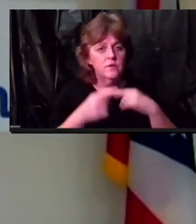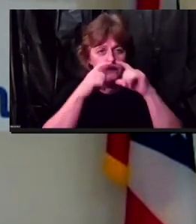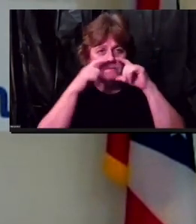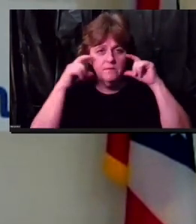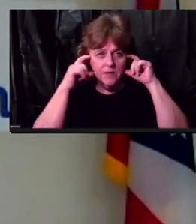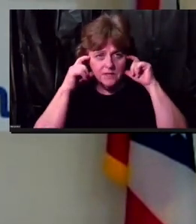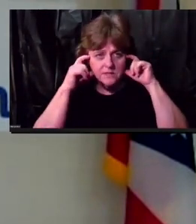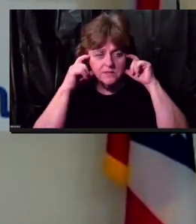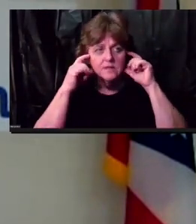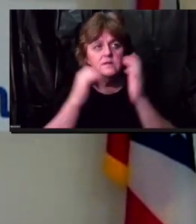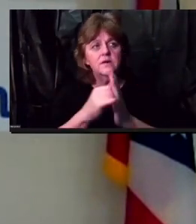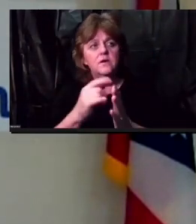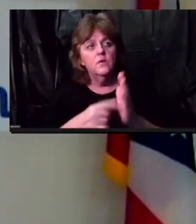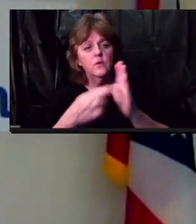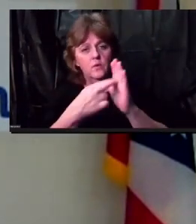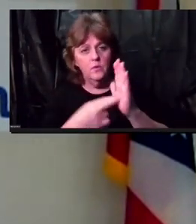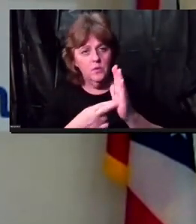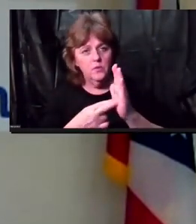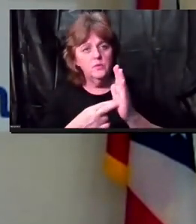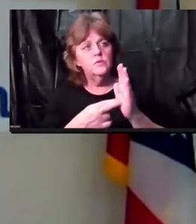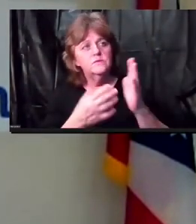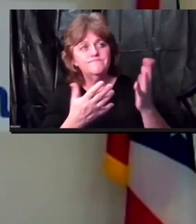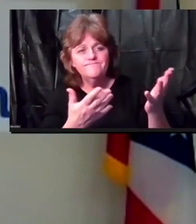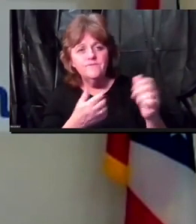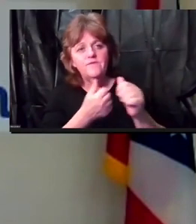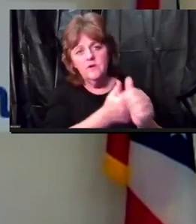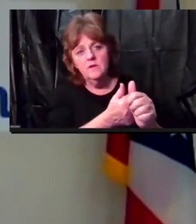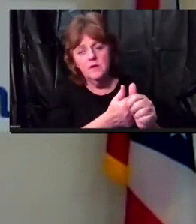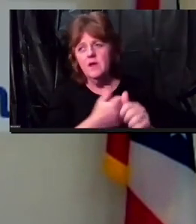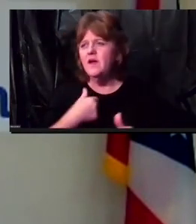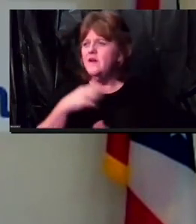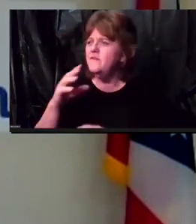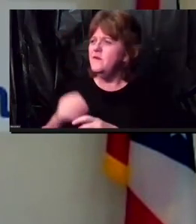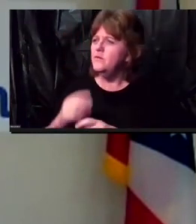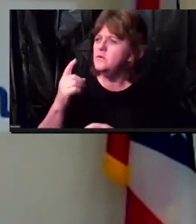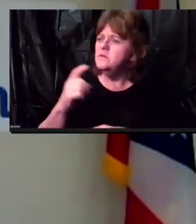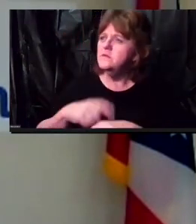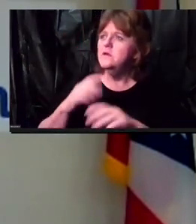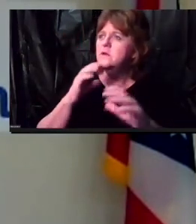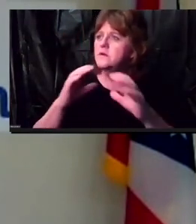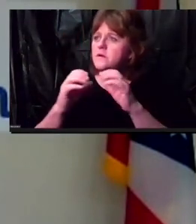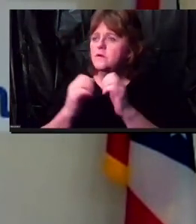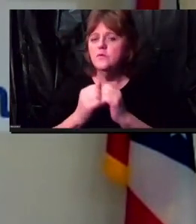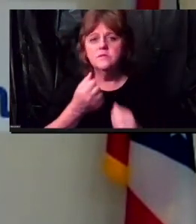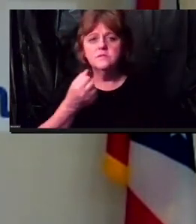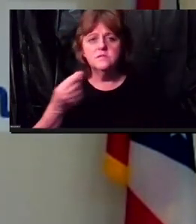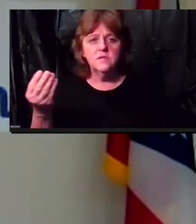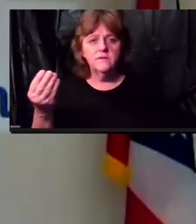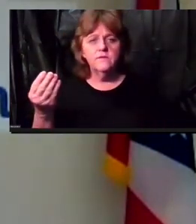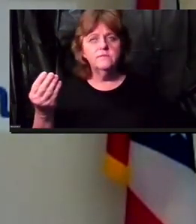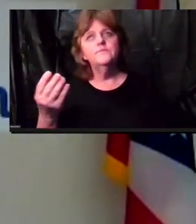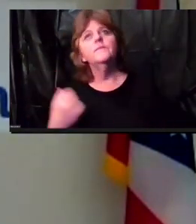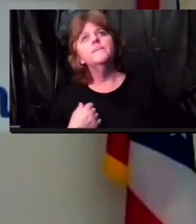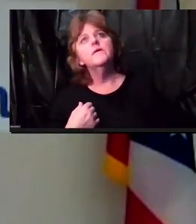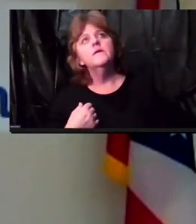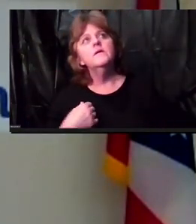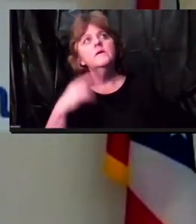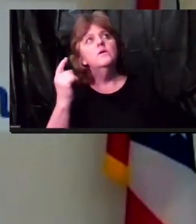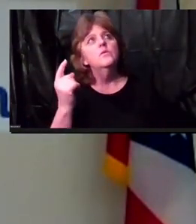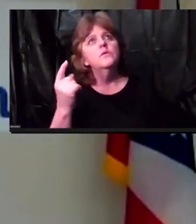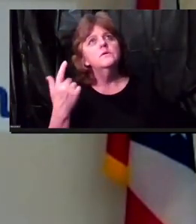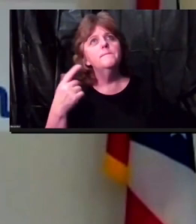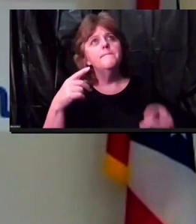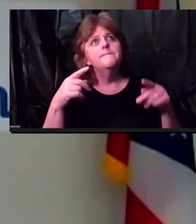what our protocol calls for. I was involved in I had a conversation with several, one